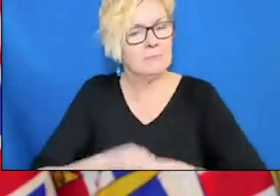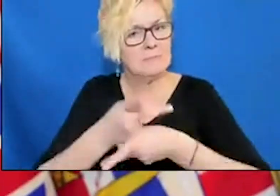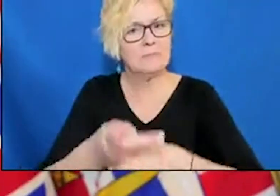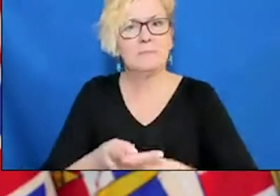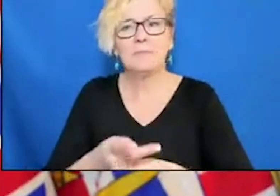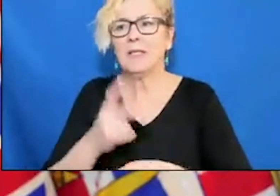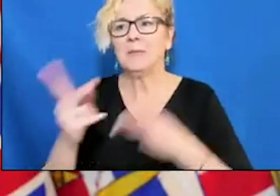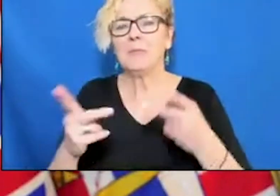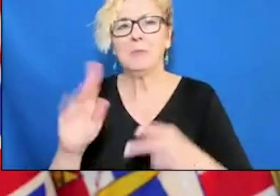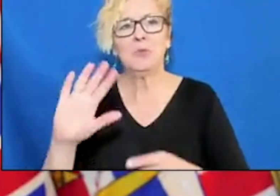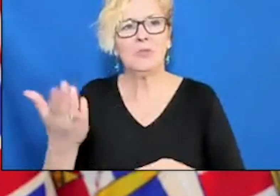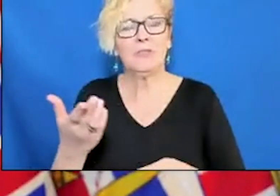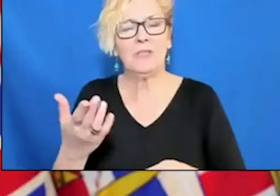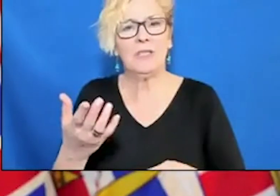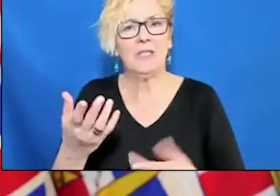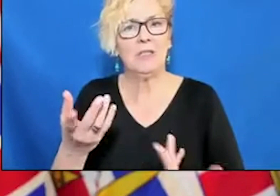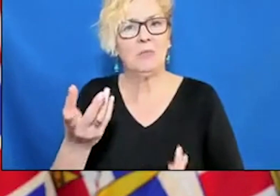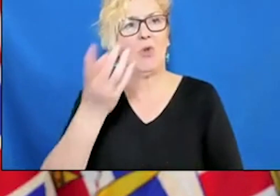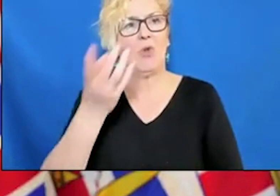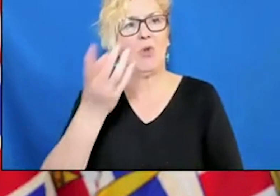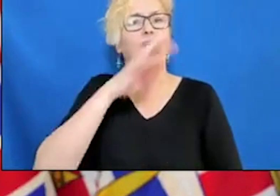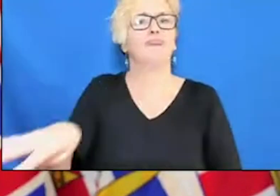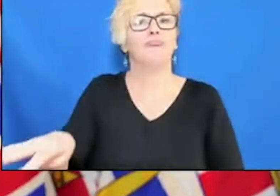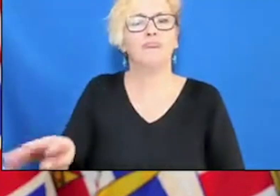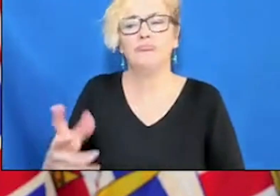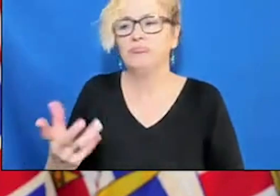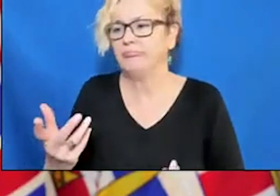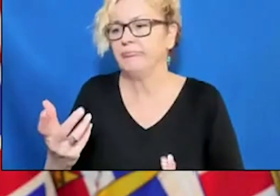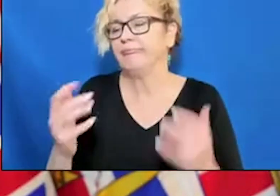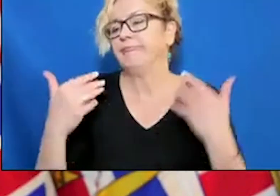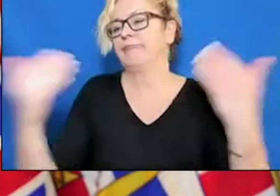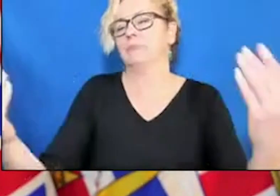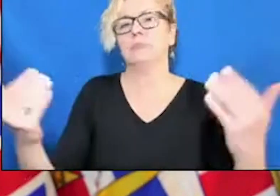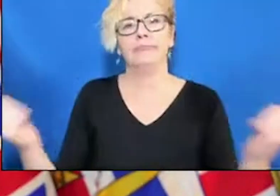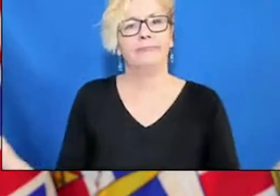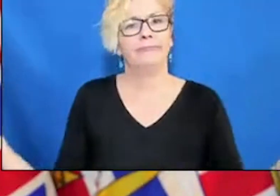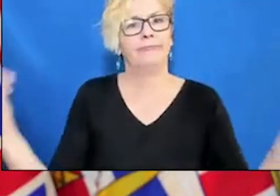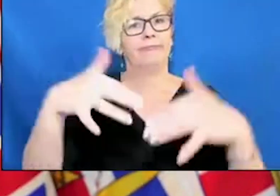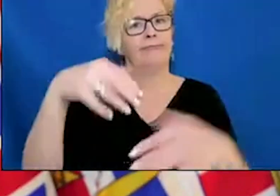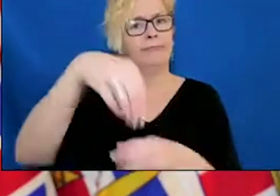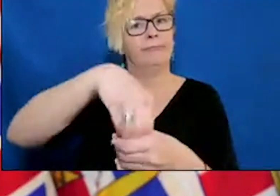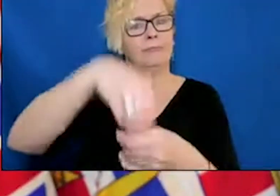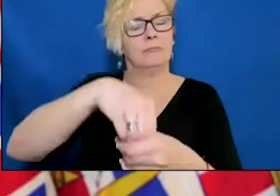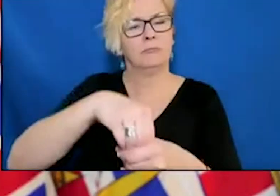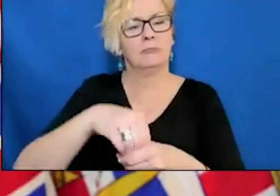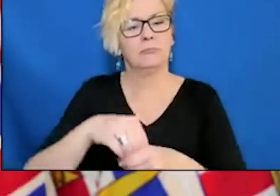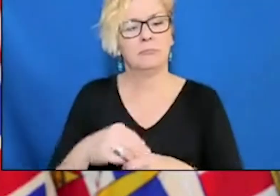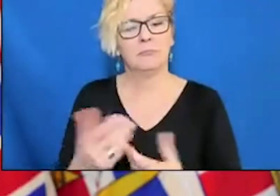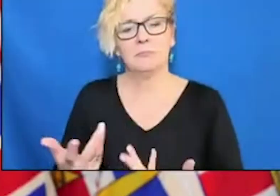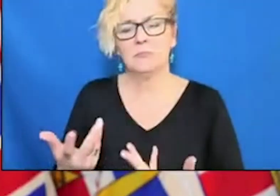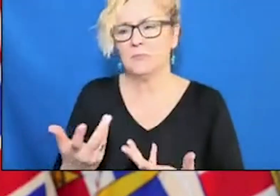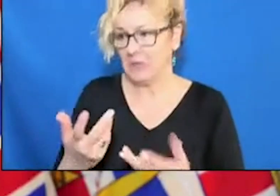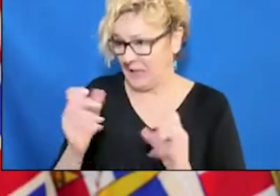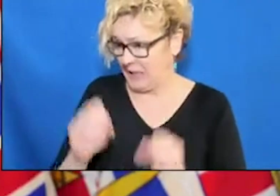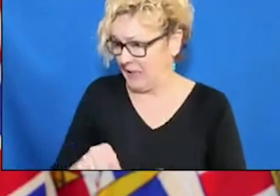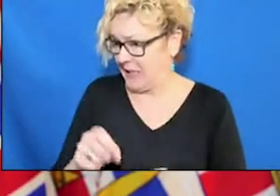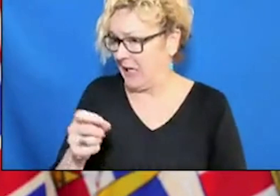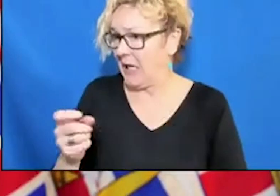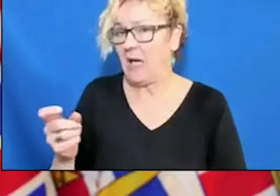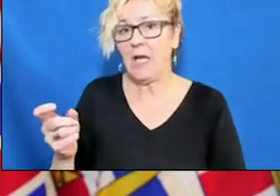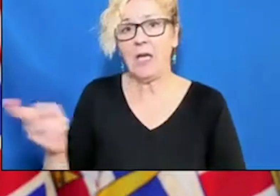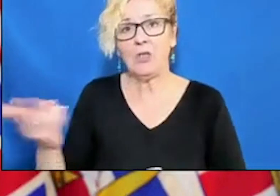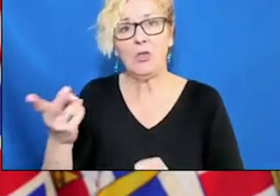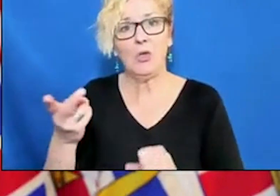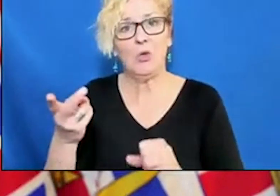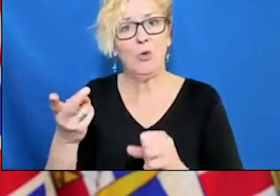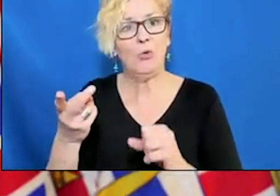don't gather indoors. What are the consequences, or what are the impacts that you can further impose to try to